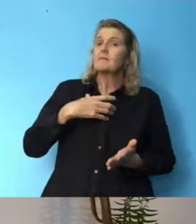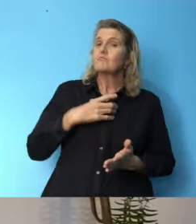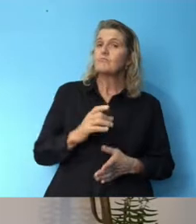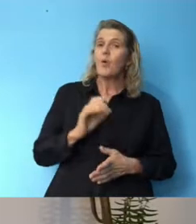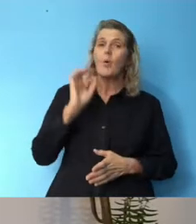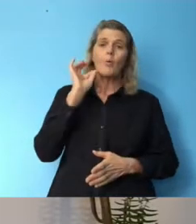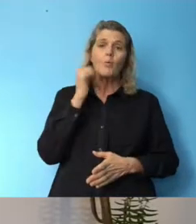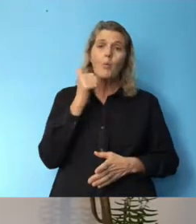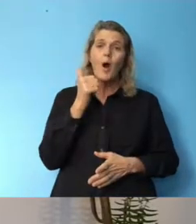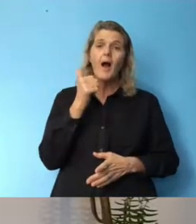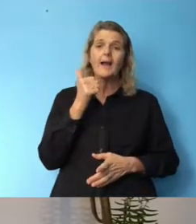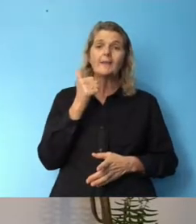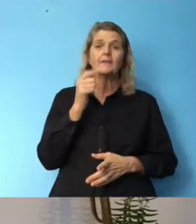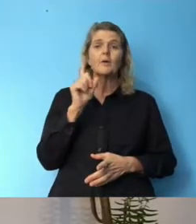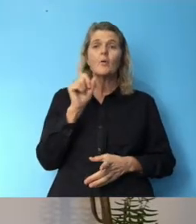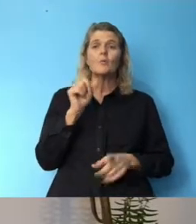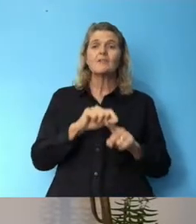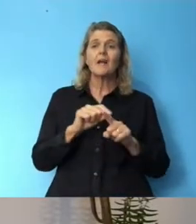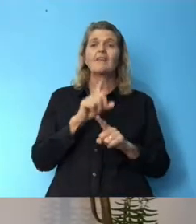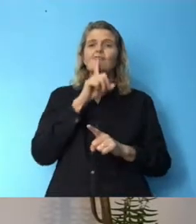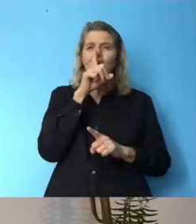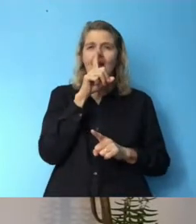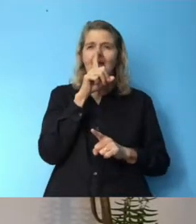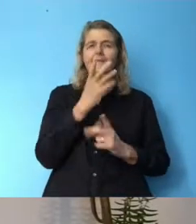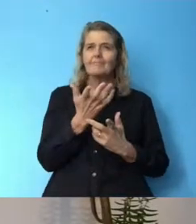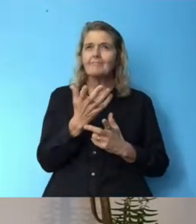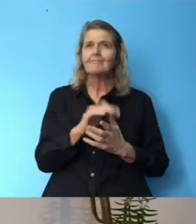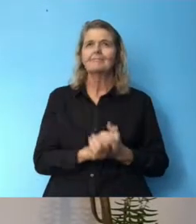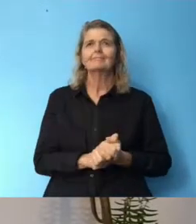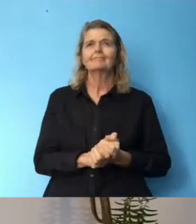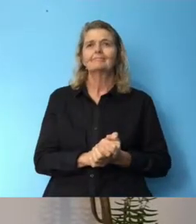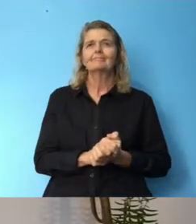to my red, which is going to go in here.